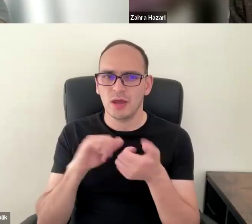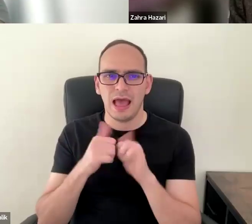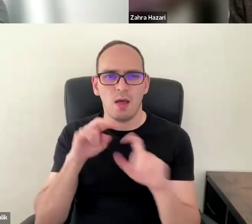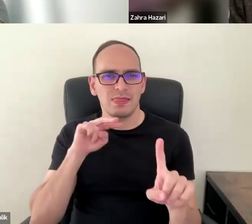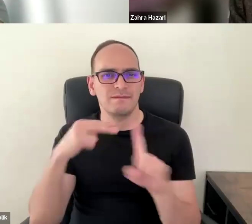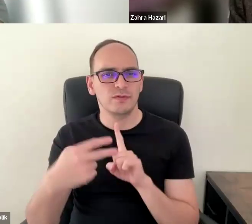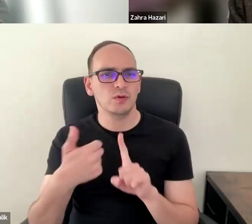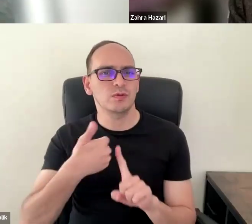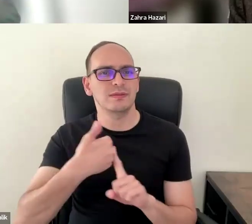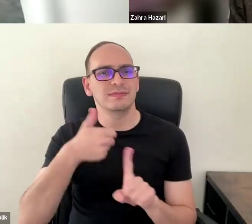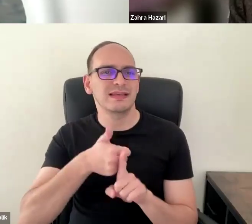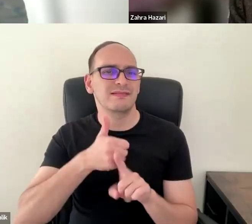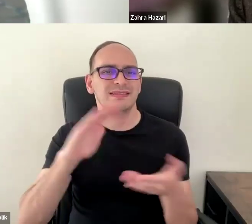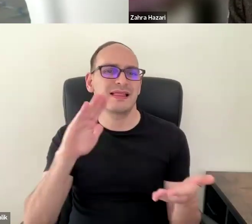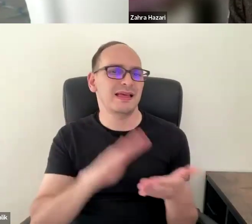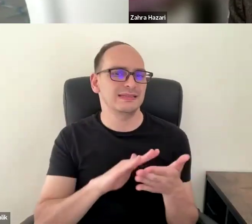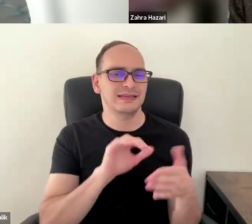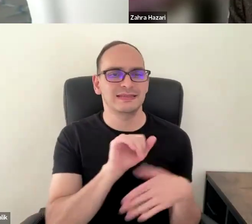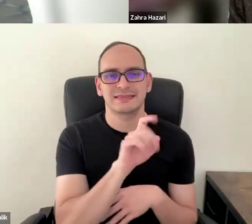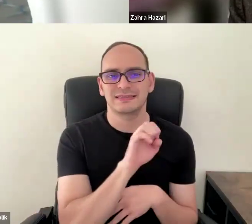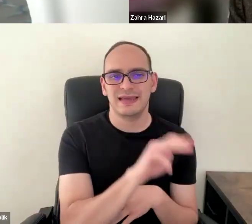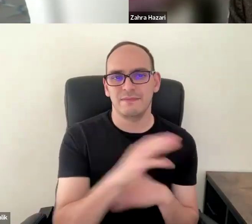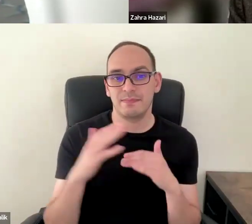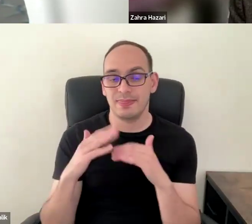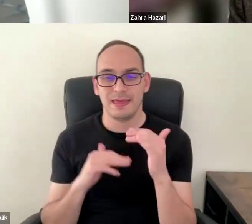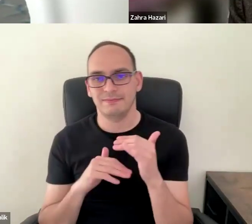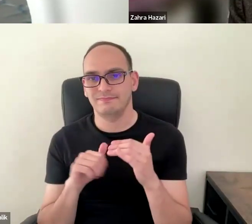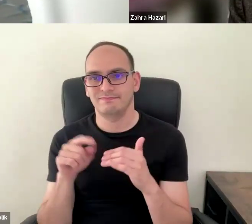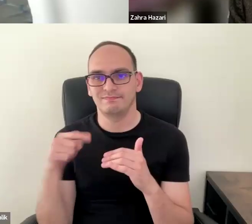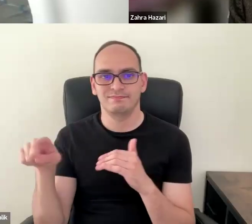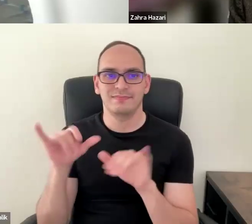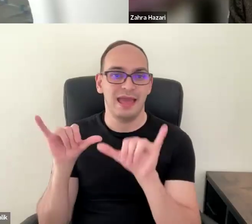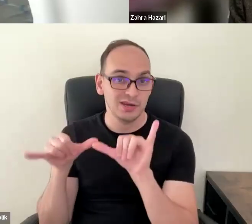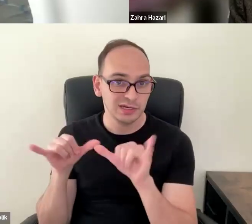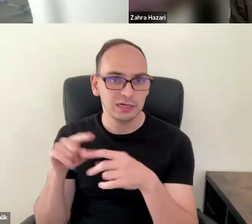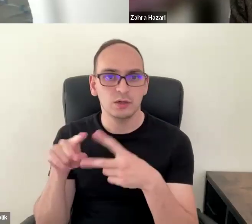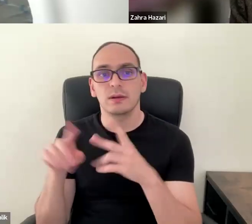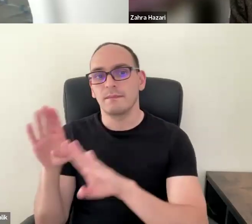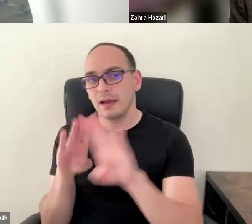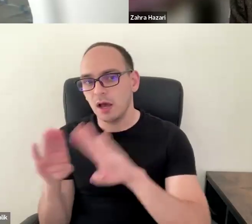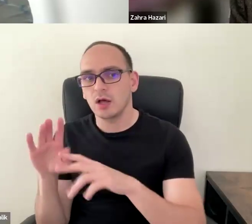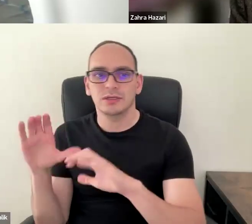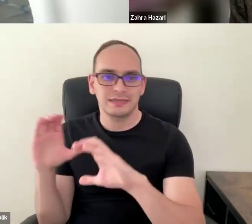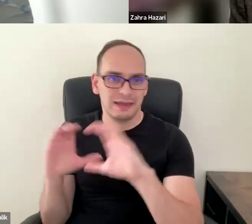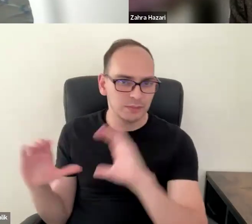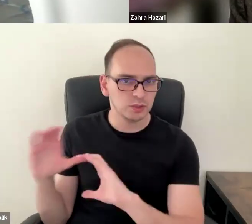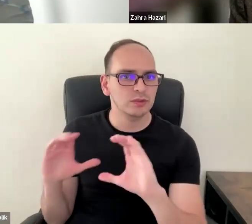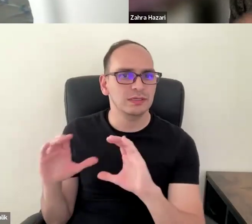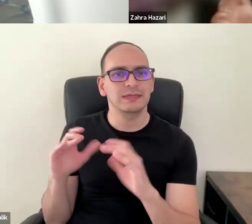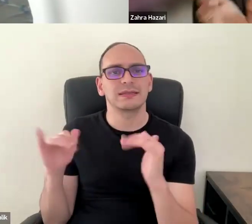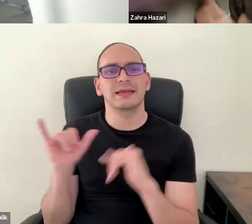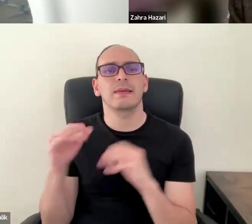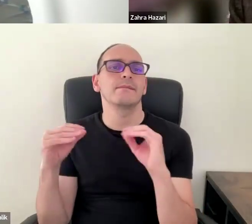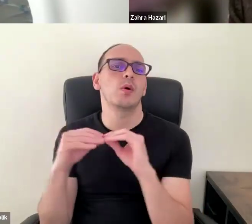themselves less as STEM people than people in like engineering, biology, chemistry, you know, like the